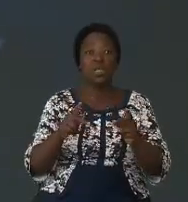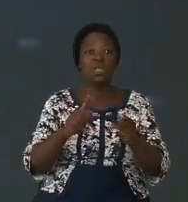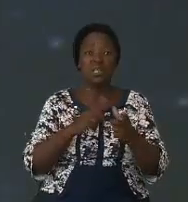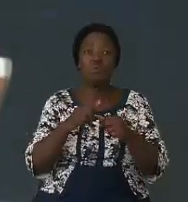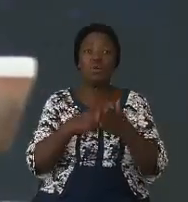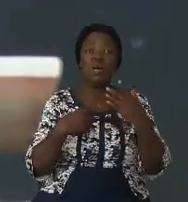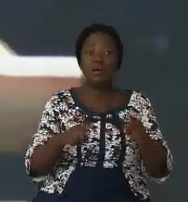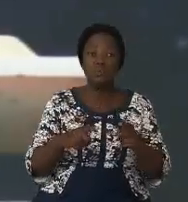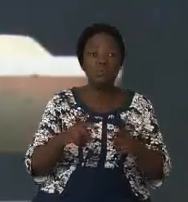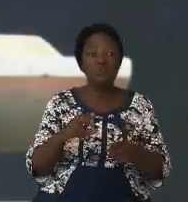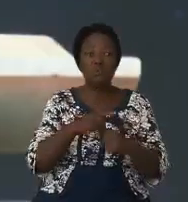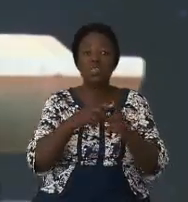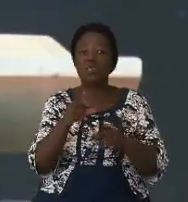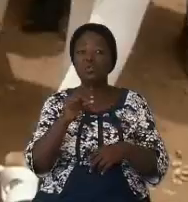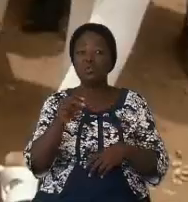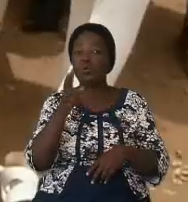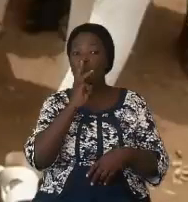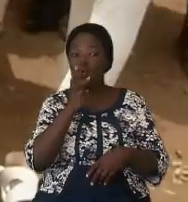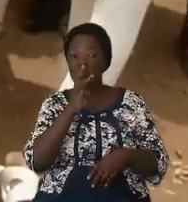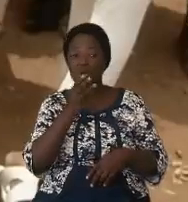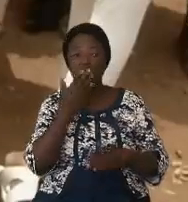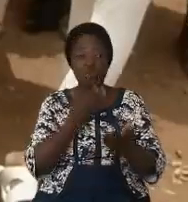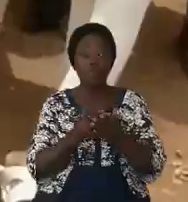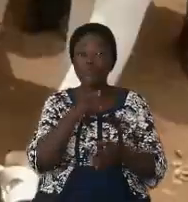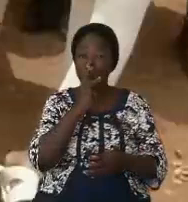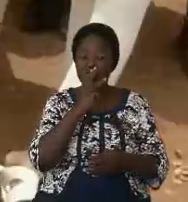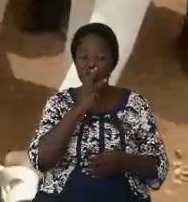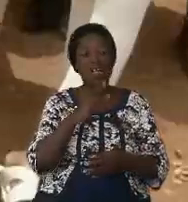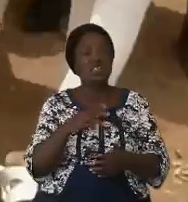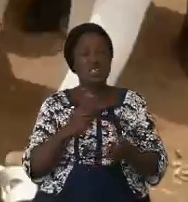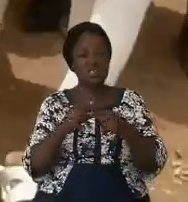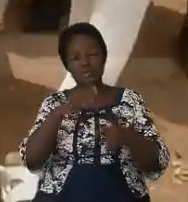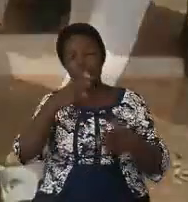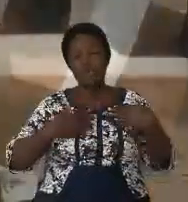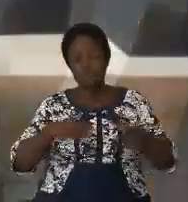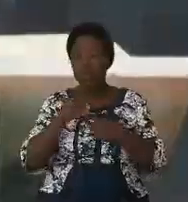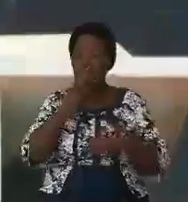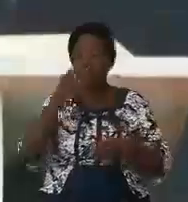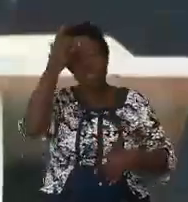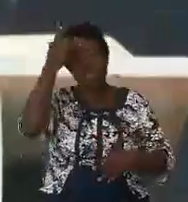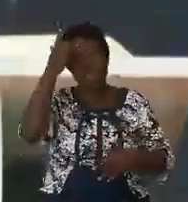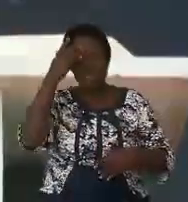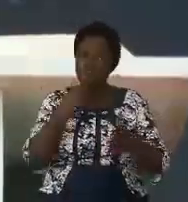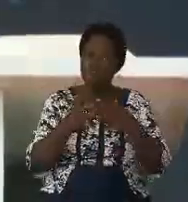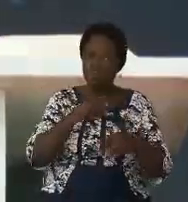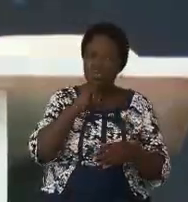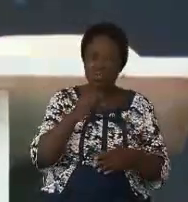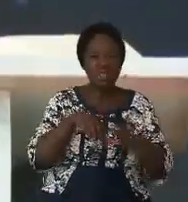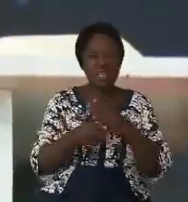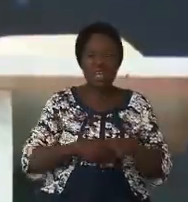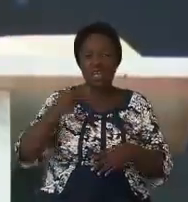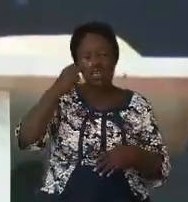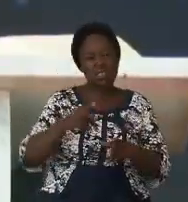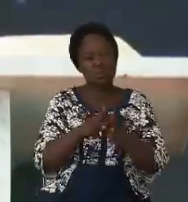Eventually, the body will be sick. And even though it was not in the highest of excitement, it was not in